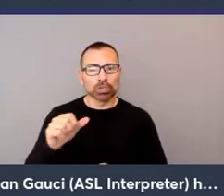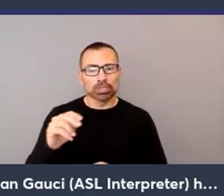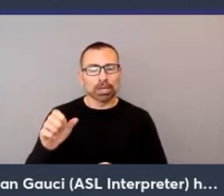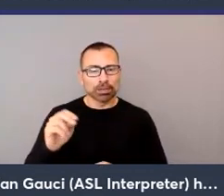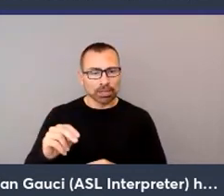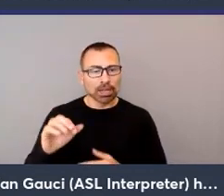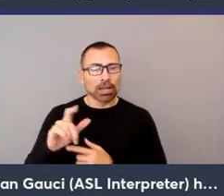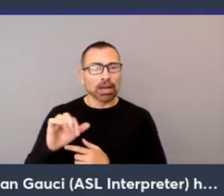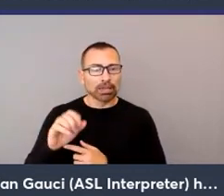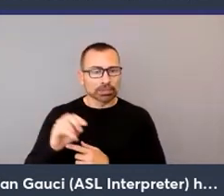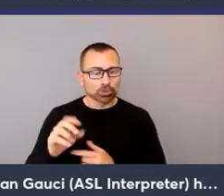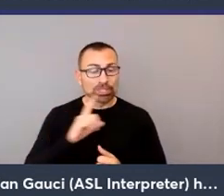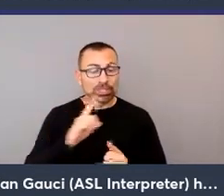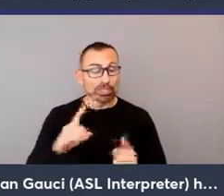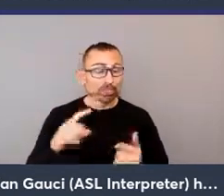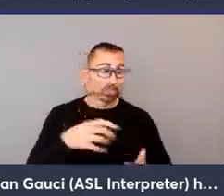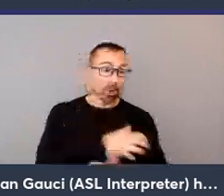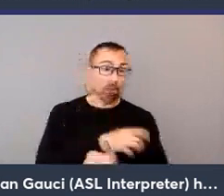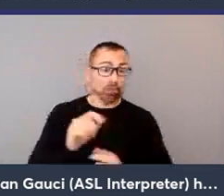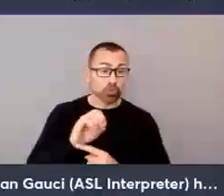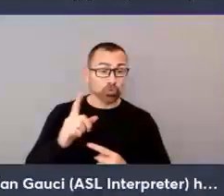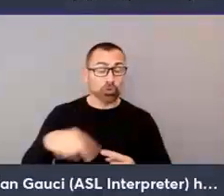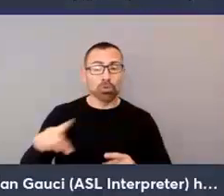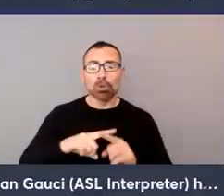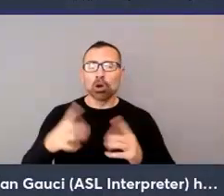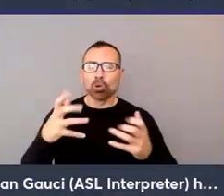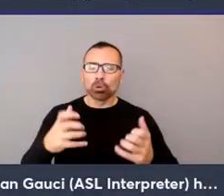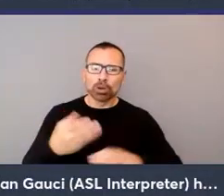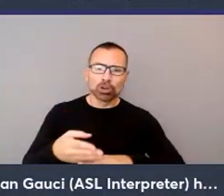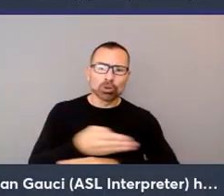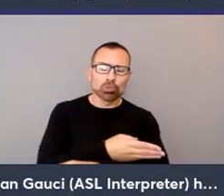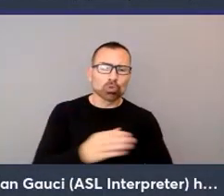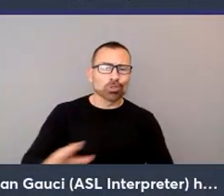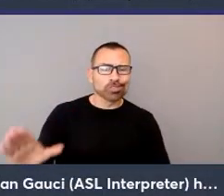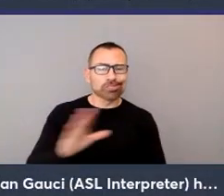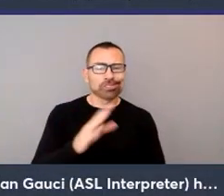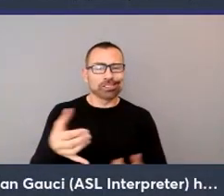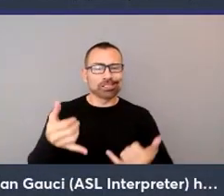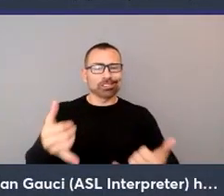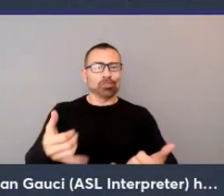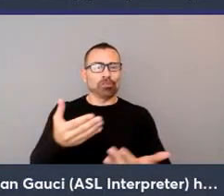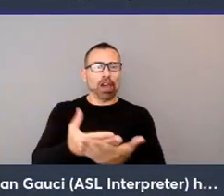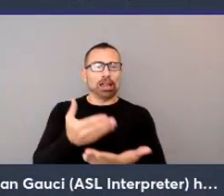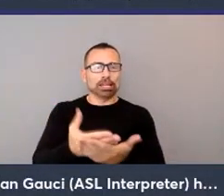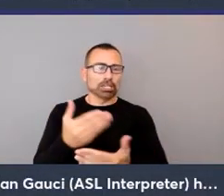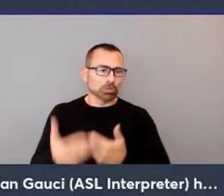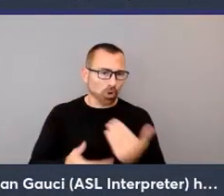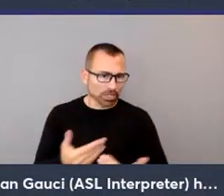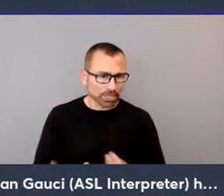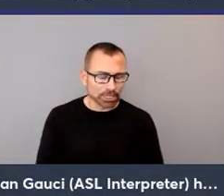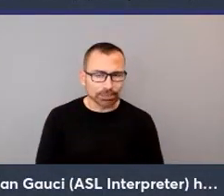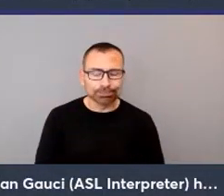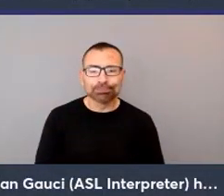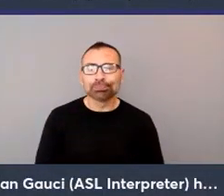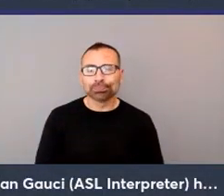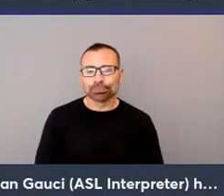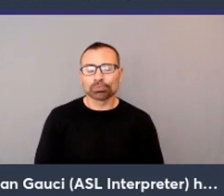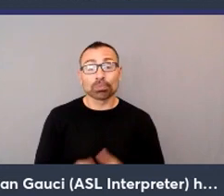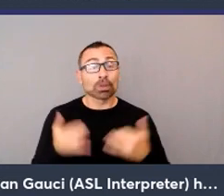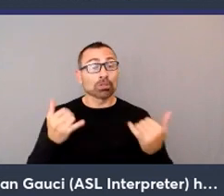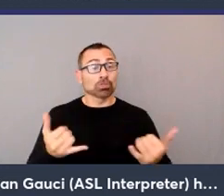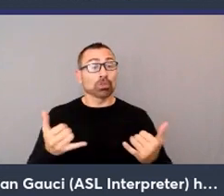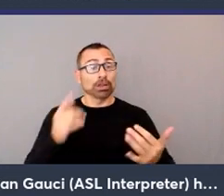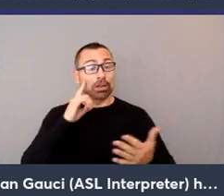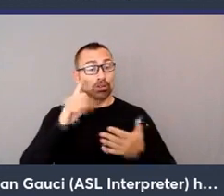things. And what we wanted to improve was their current validation process. So right now, it essentially checks that